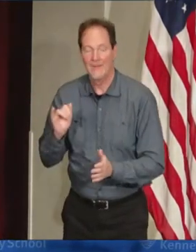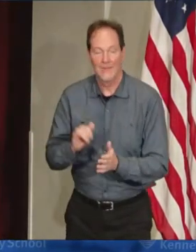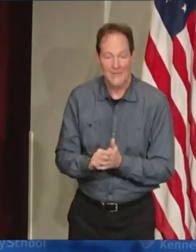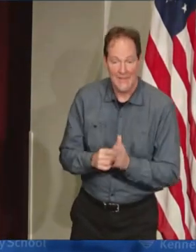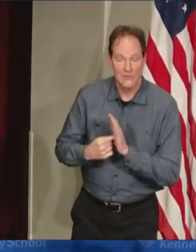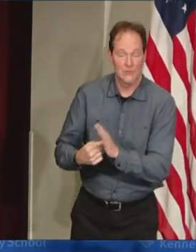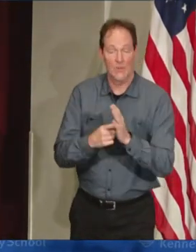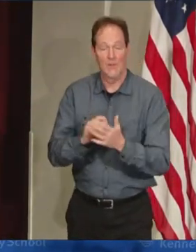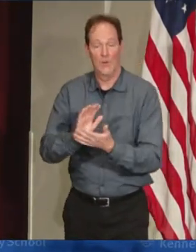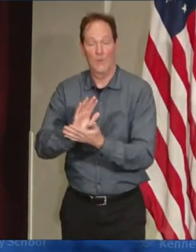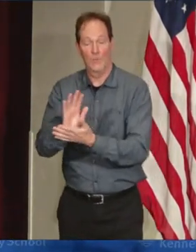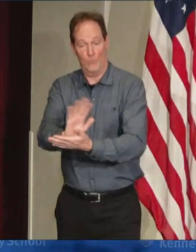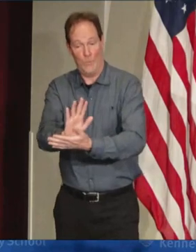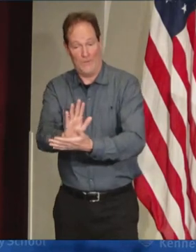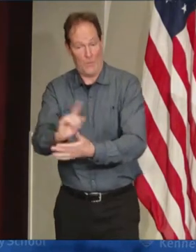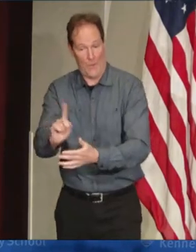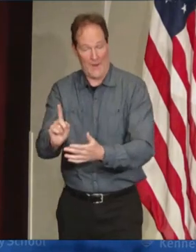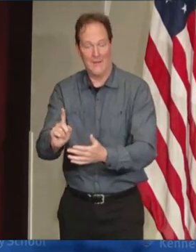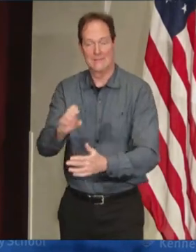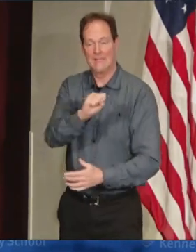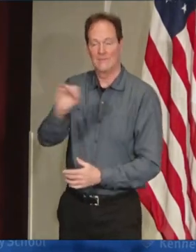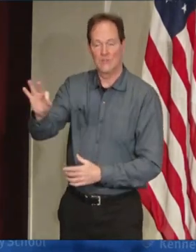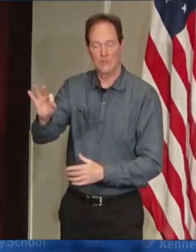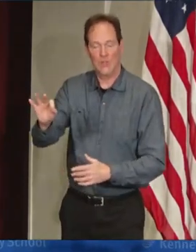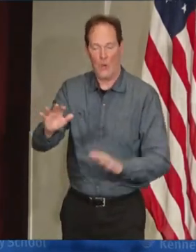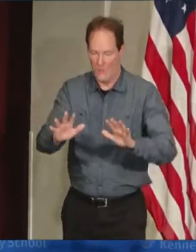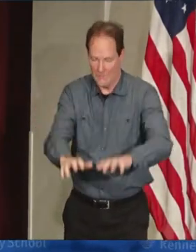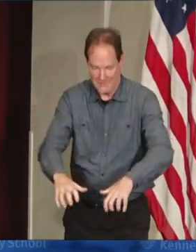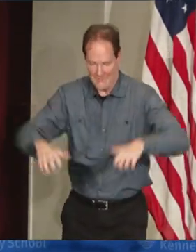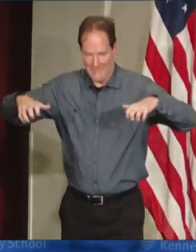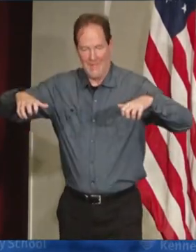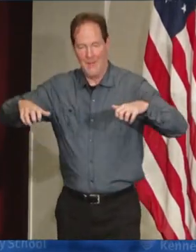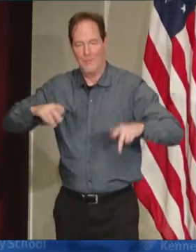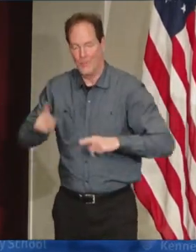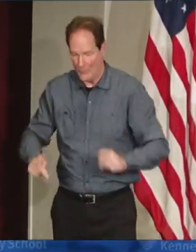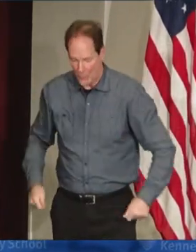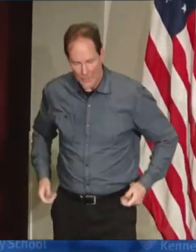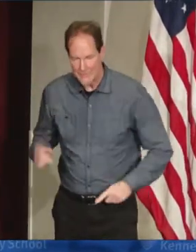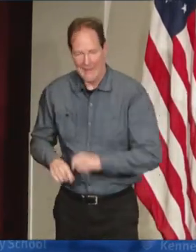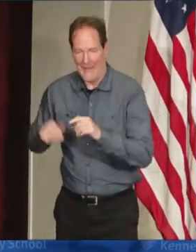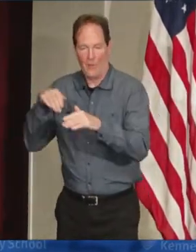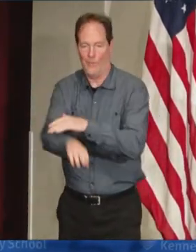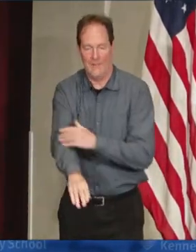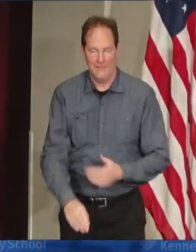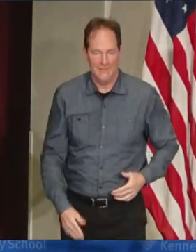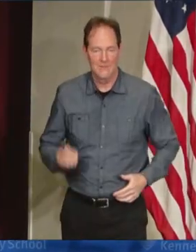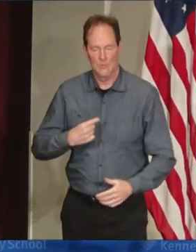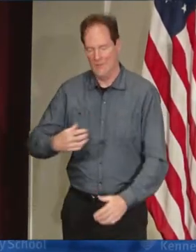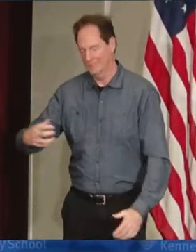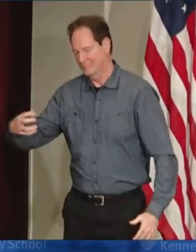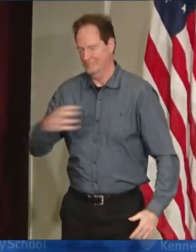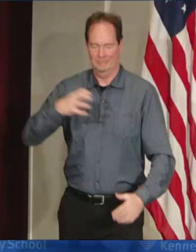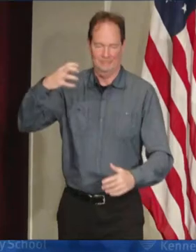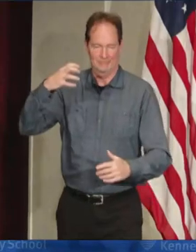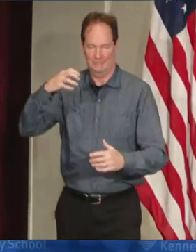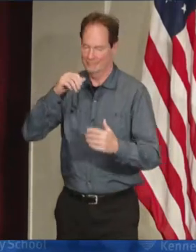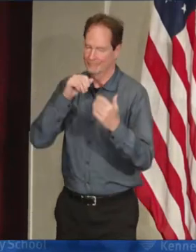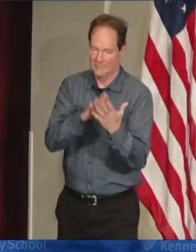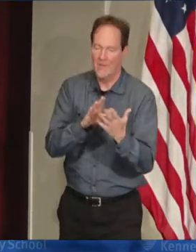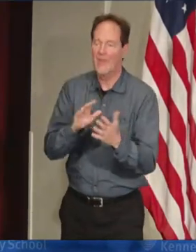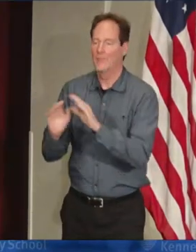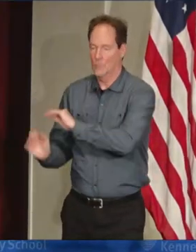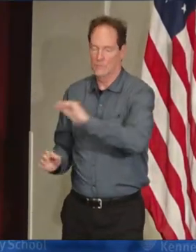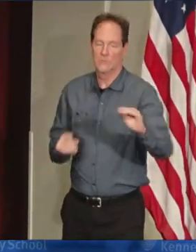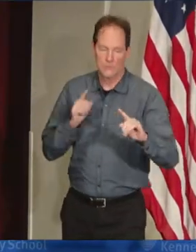movie theater. So we demonstrated against that, and they moved it to an accessible movie theater. But